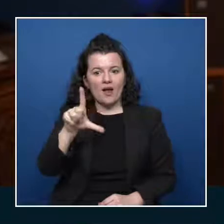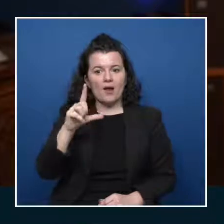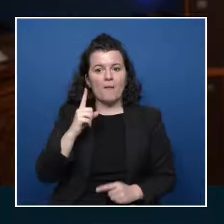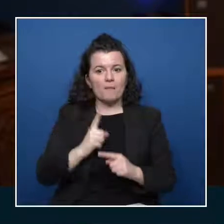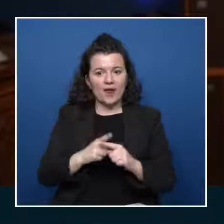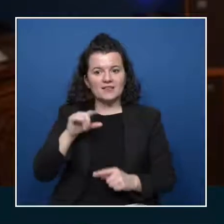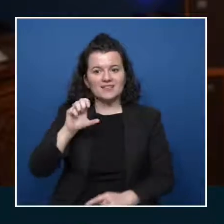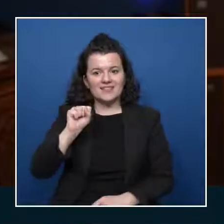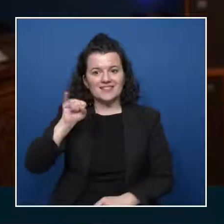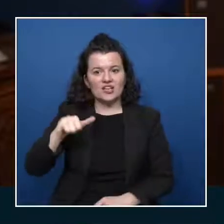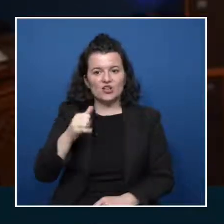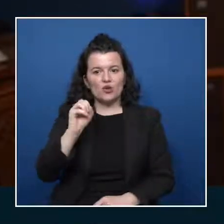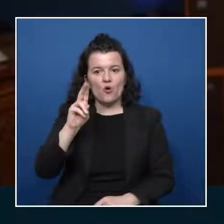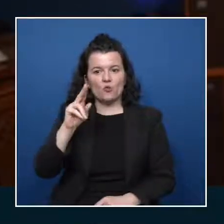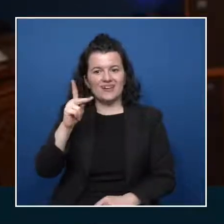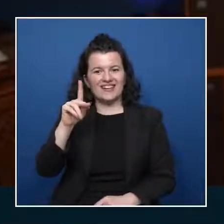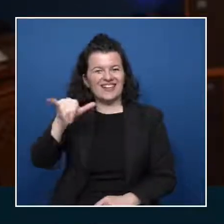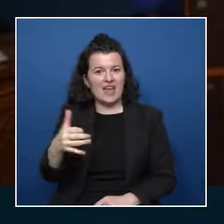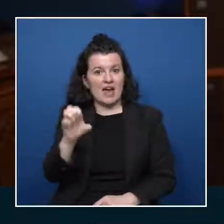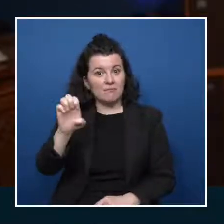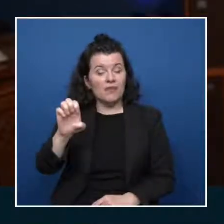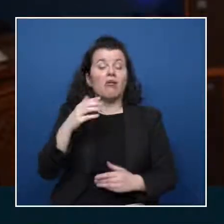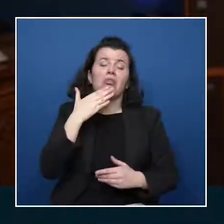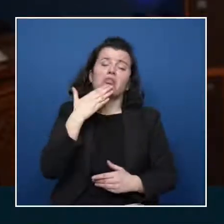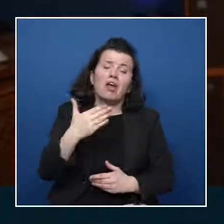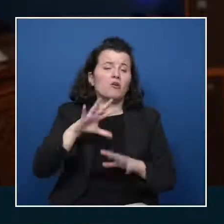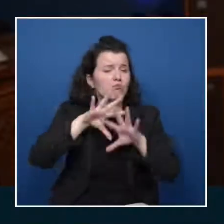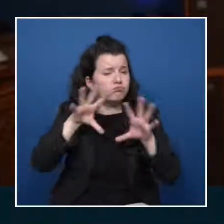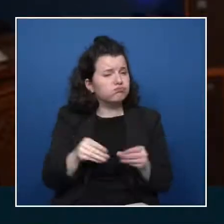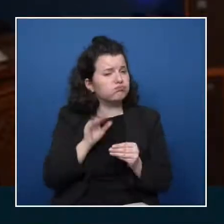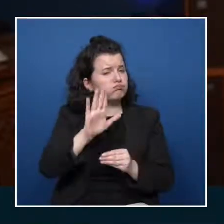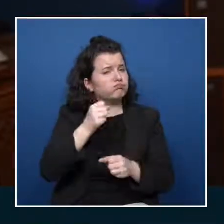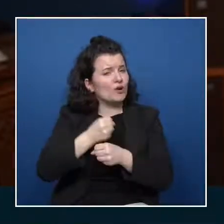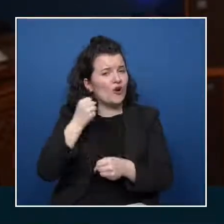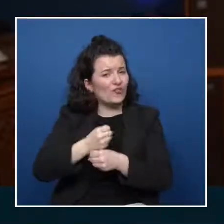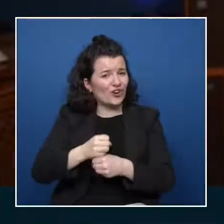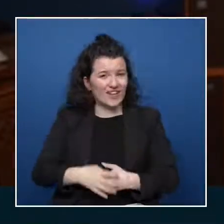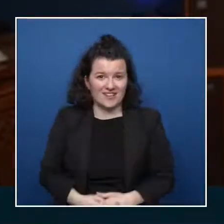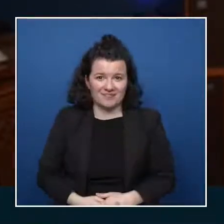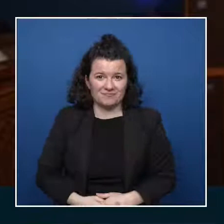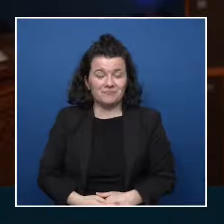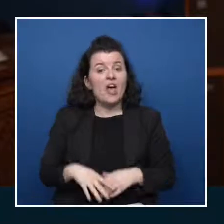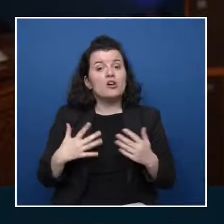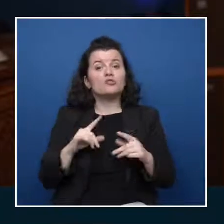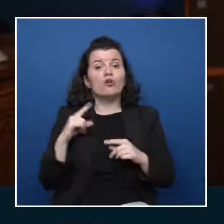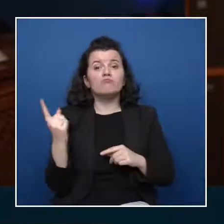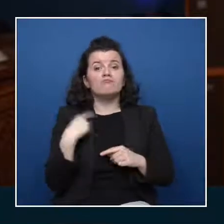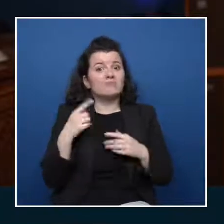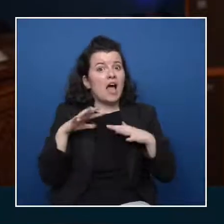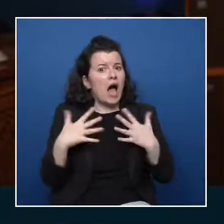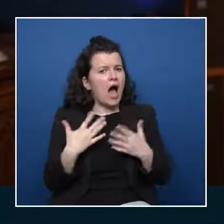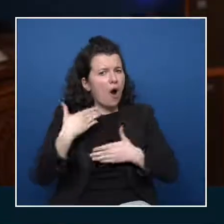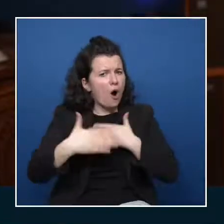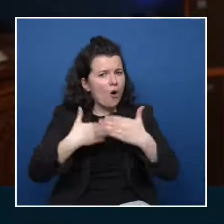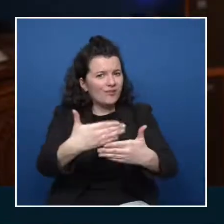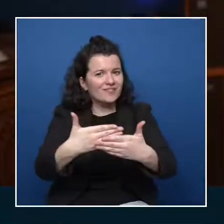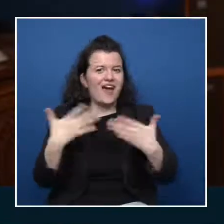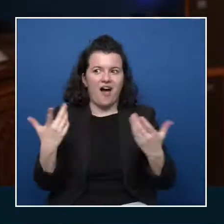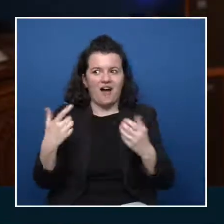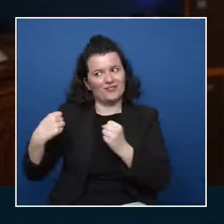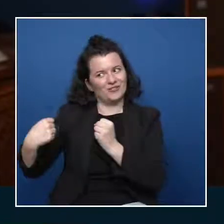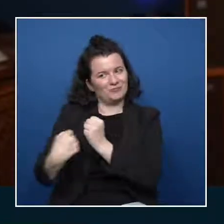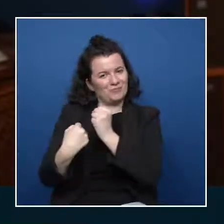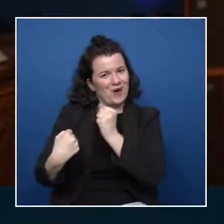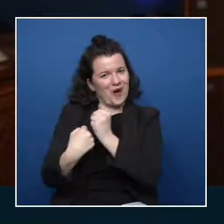One of the things I want to highlight that the team has pulled together is keeping our relationship with our sponsors. Ordina, where